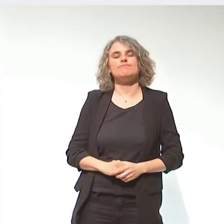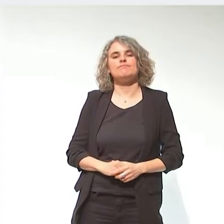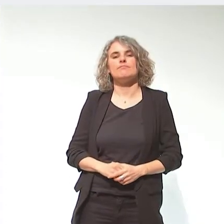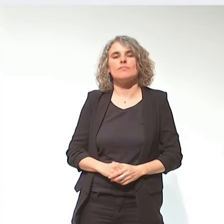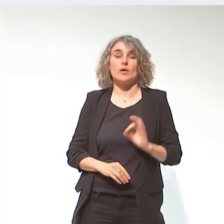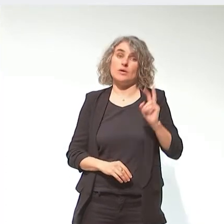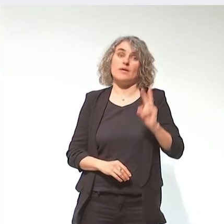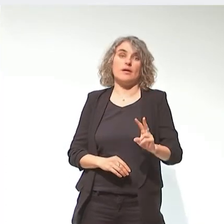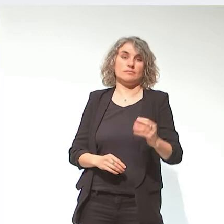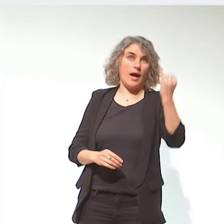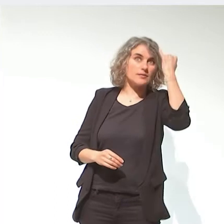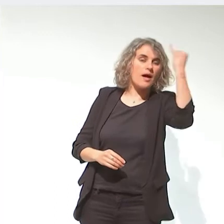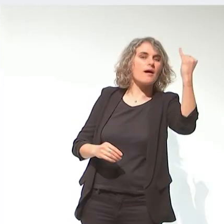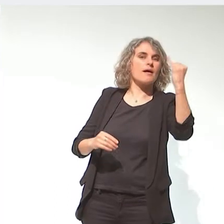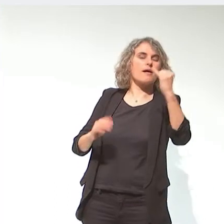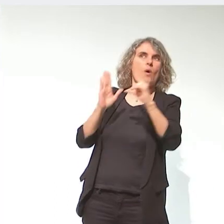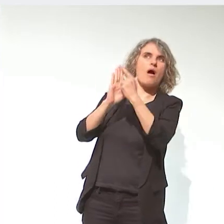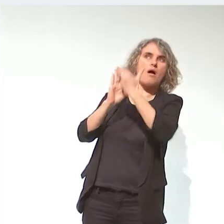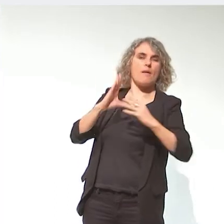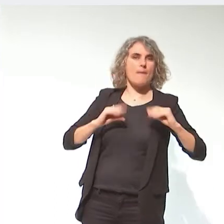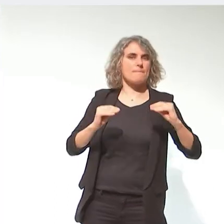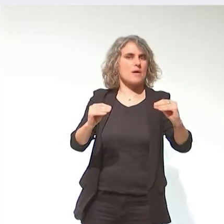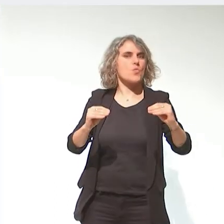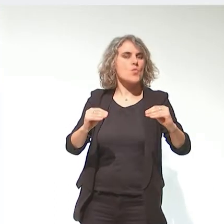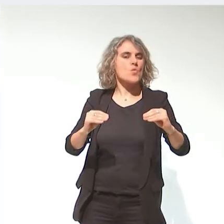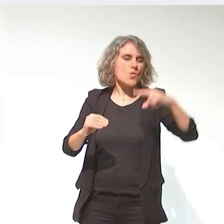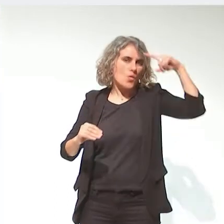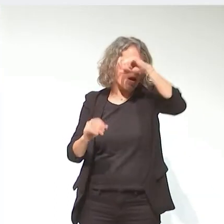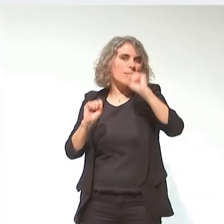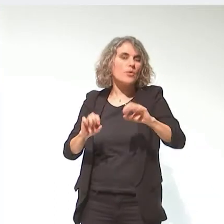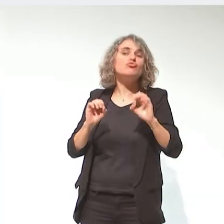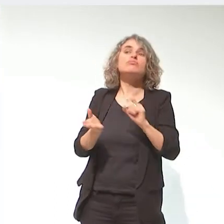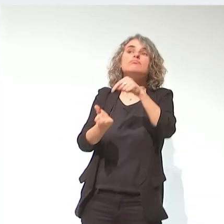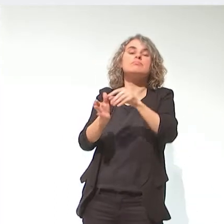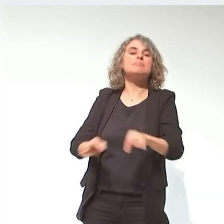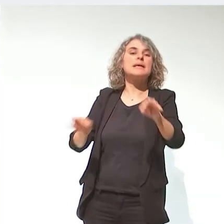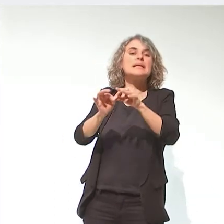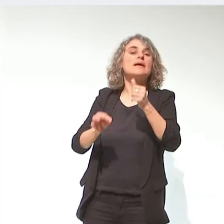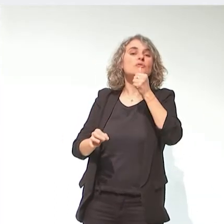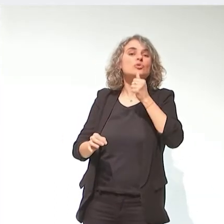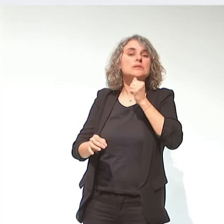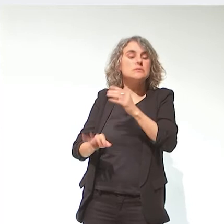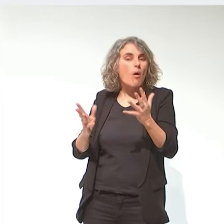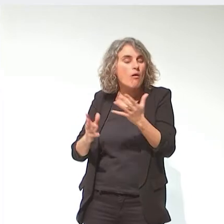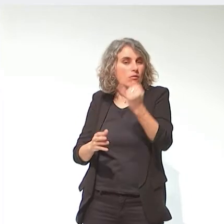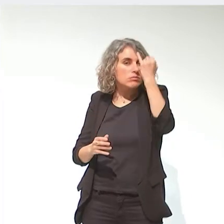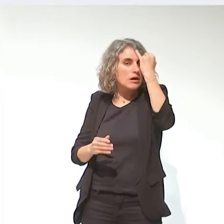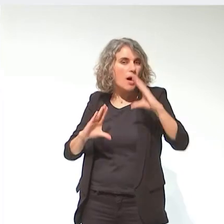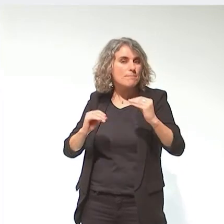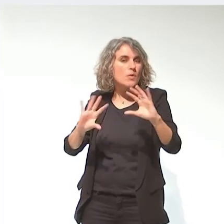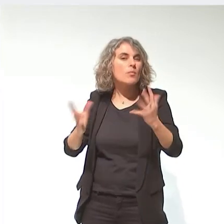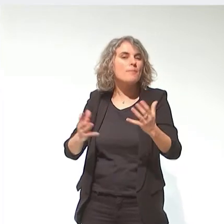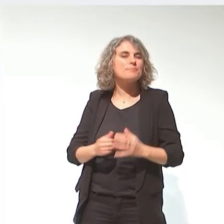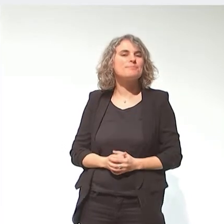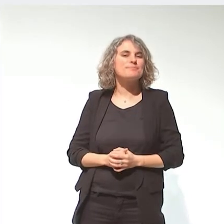It's true. It's not very straightforward, but how do you envisage doing that in Estonia?